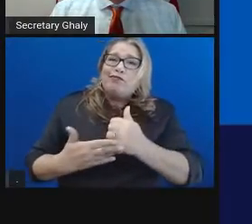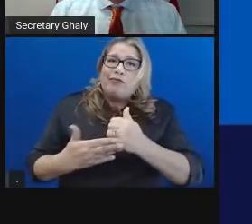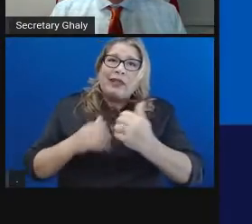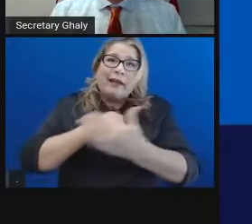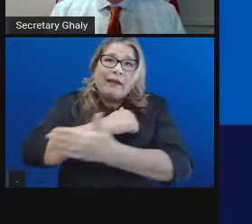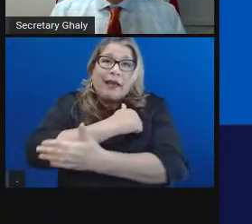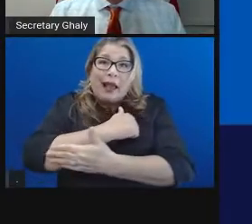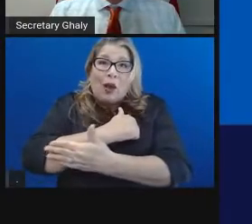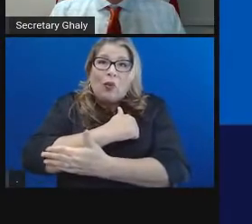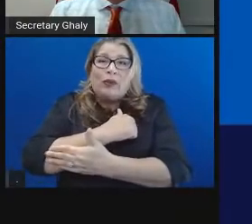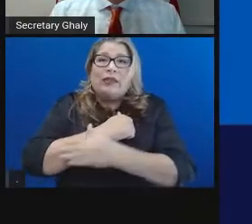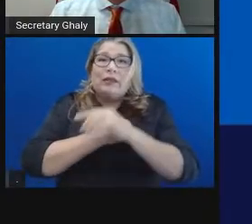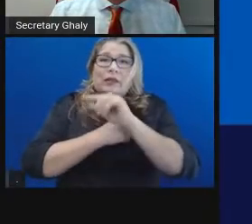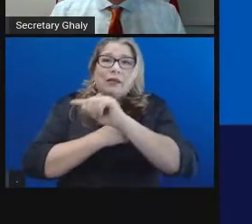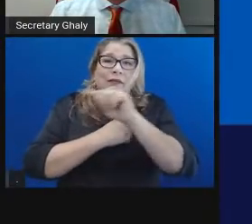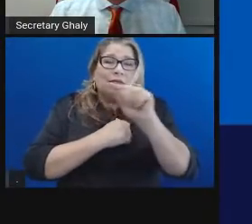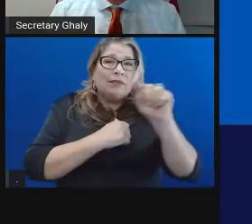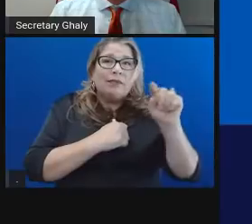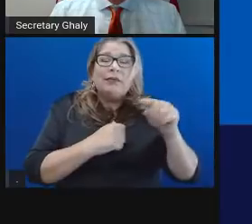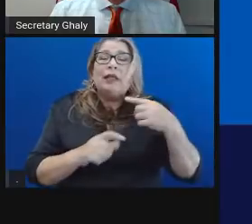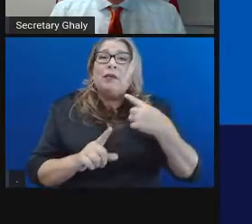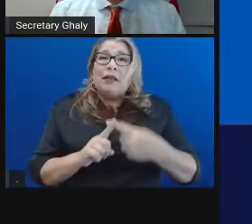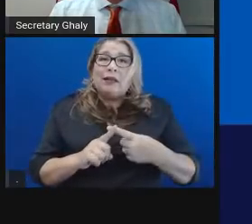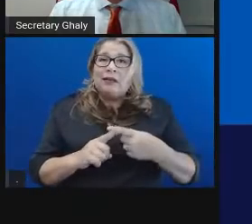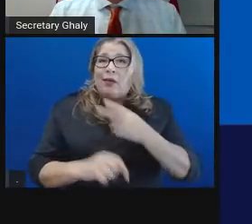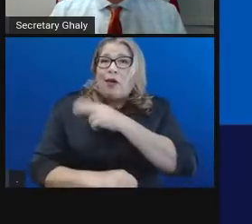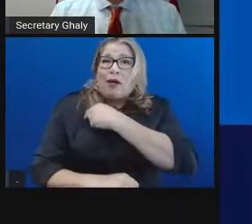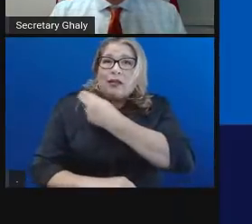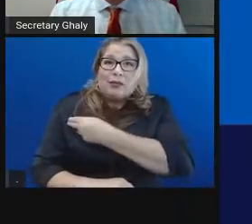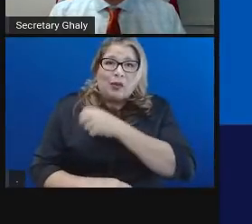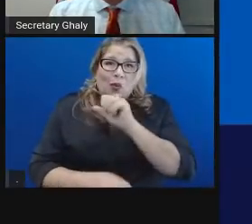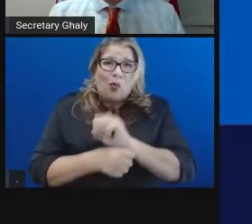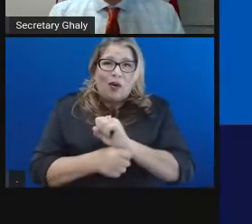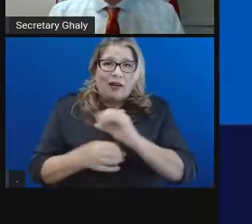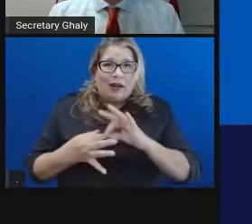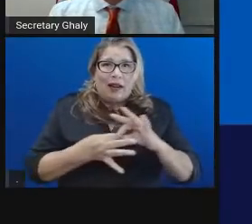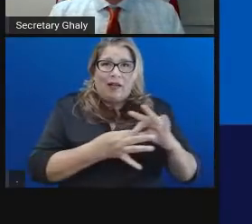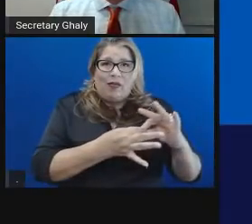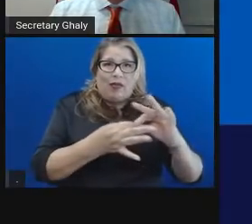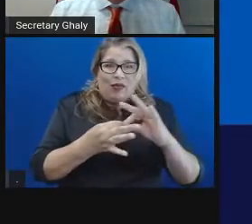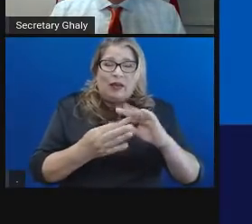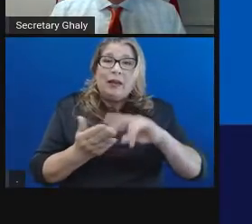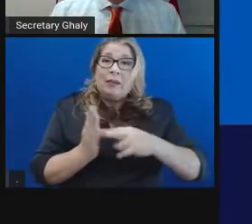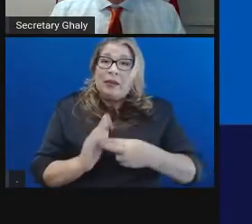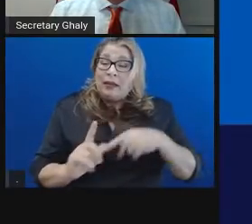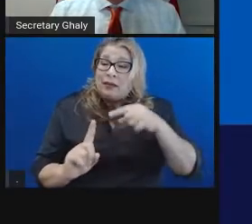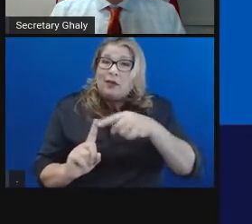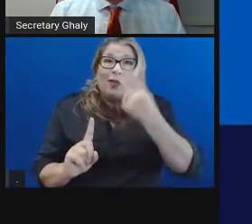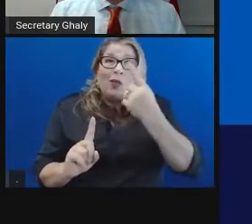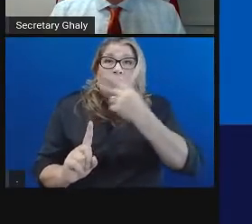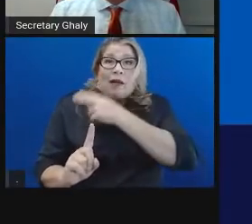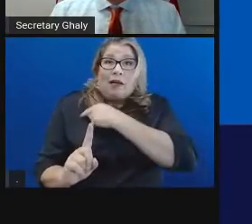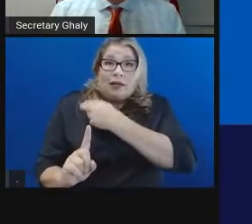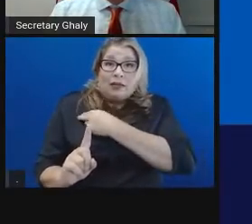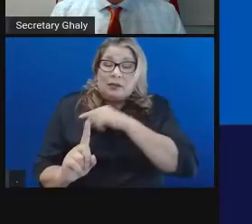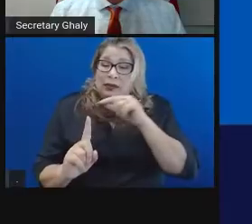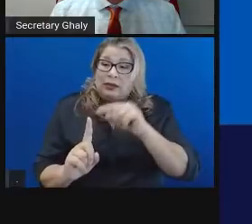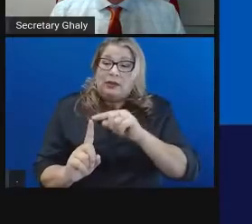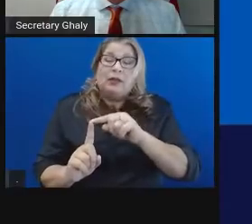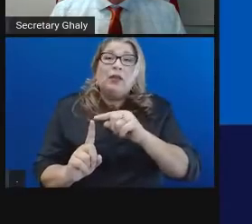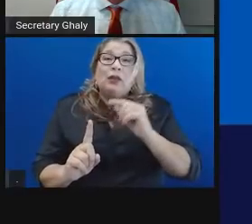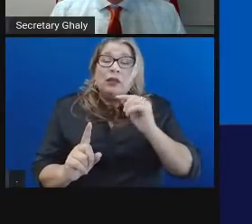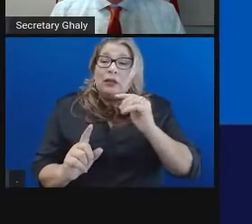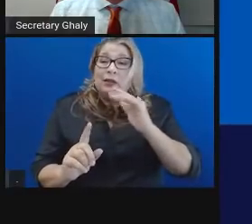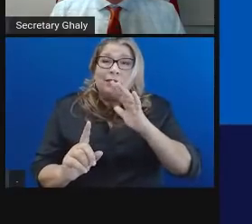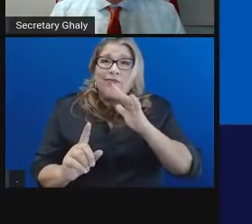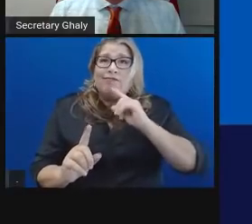make sure that the impact in one facility is supported by the actions and activities of the broader set